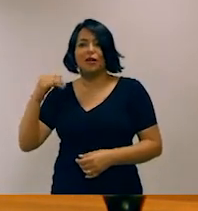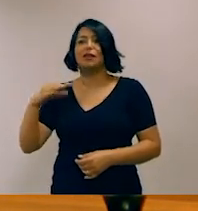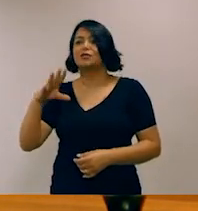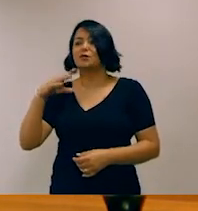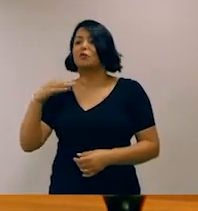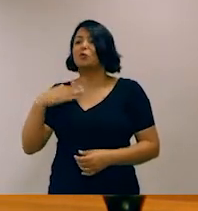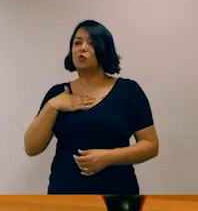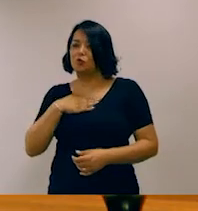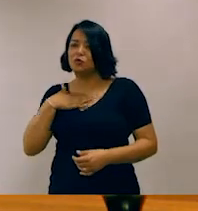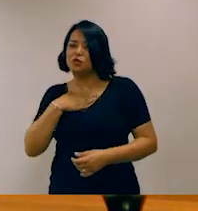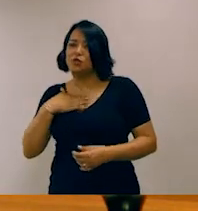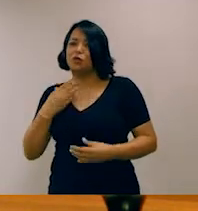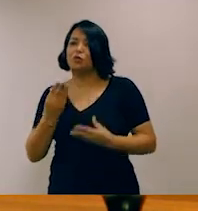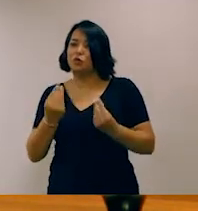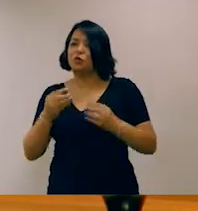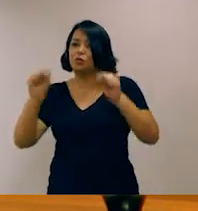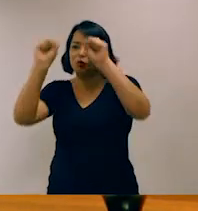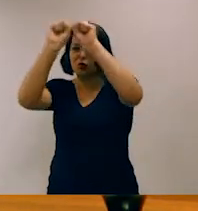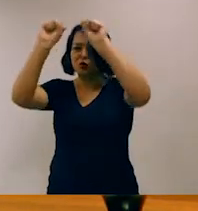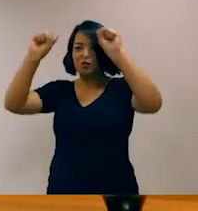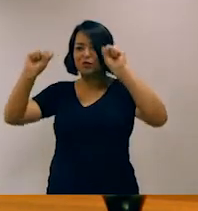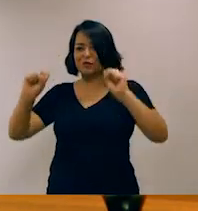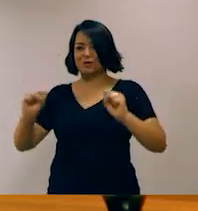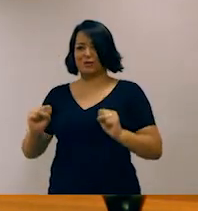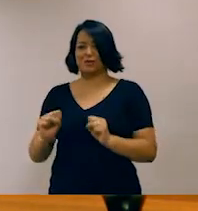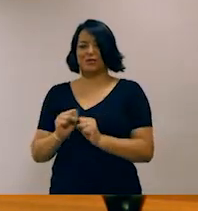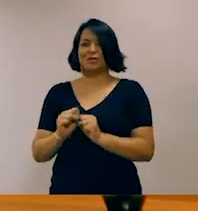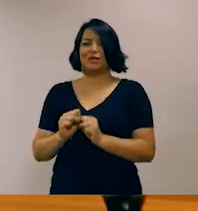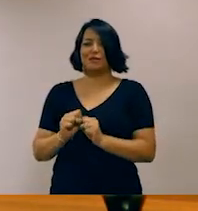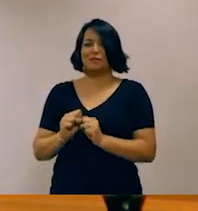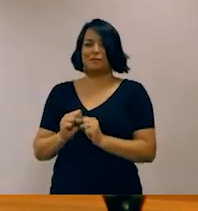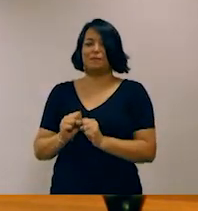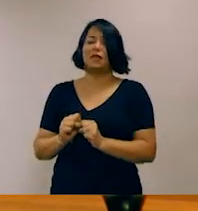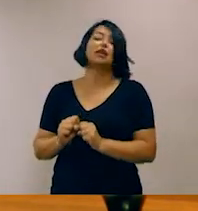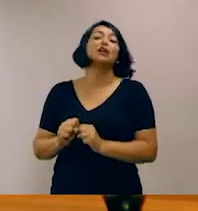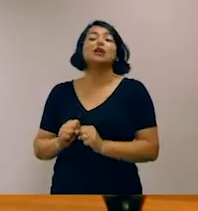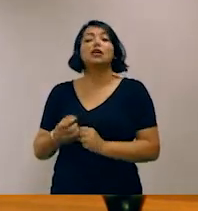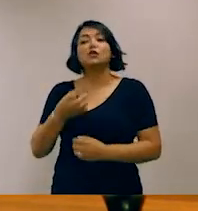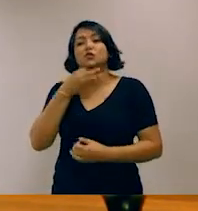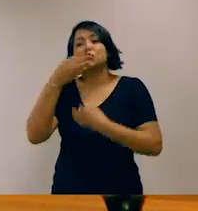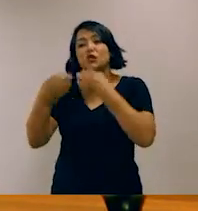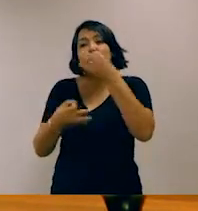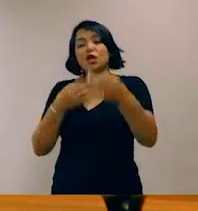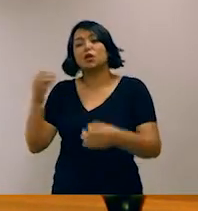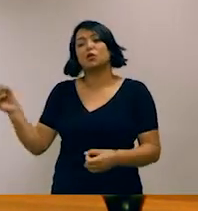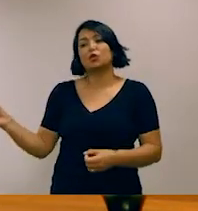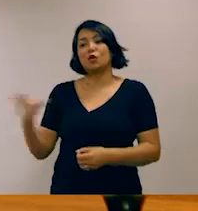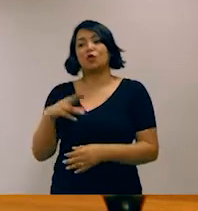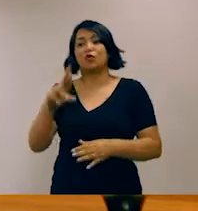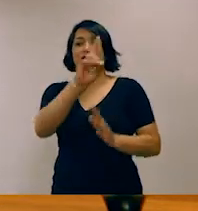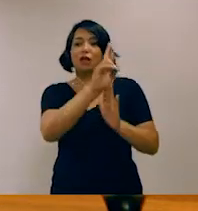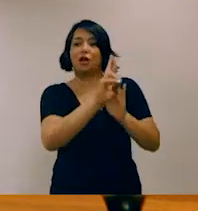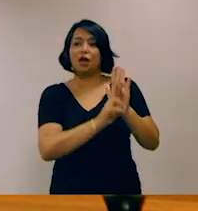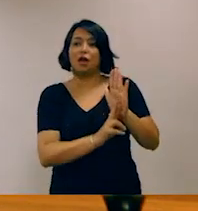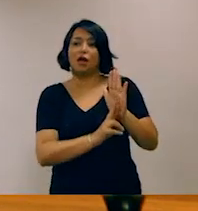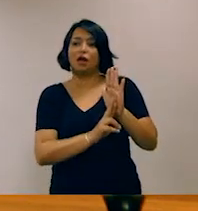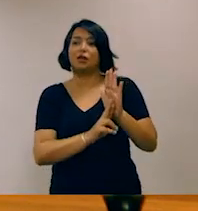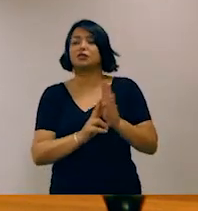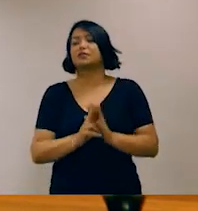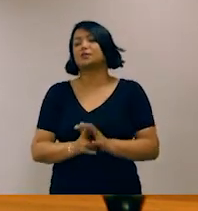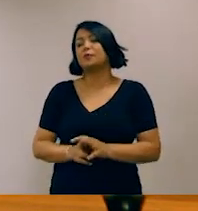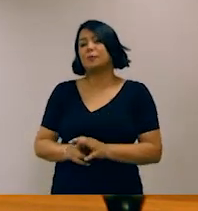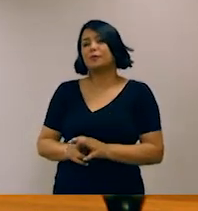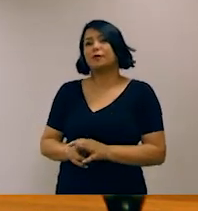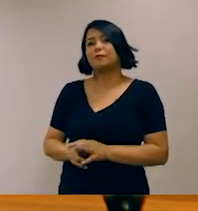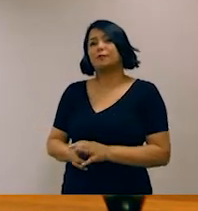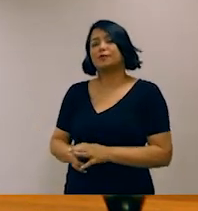example. So in general, they are really happy with the solution, and we